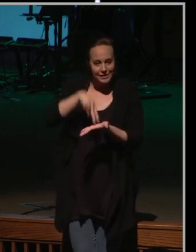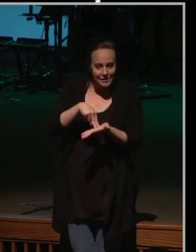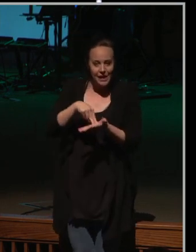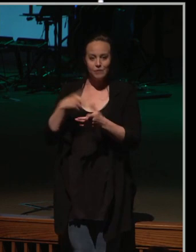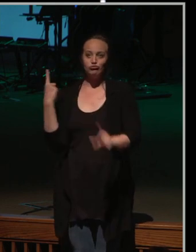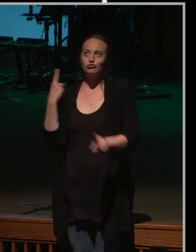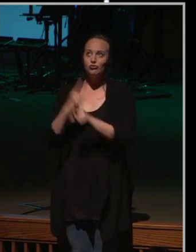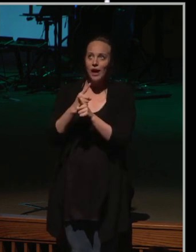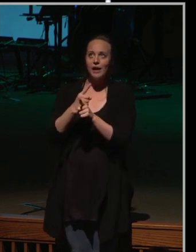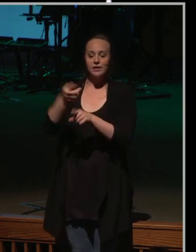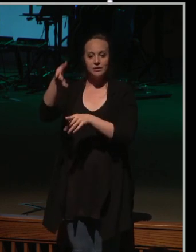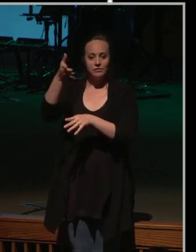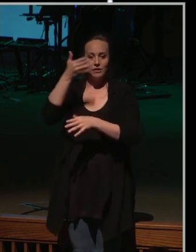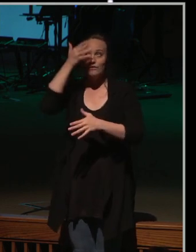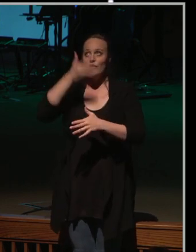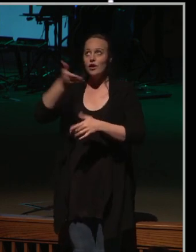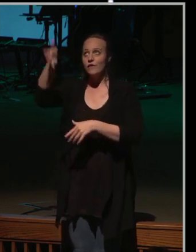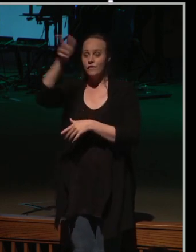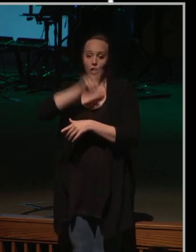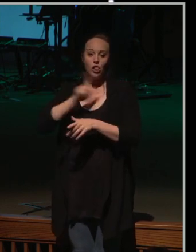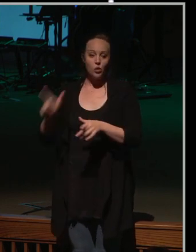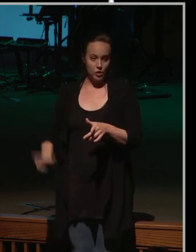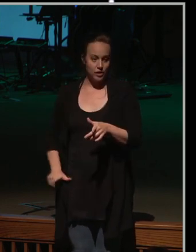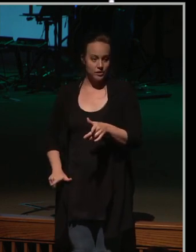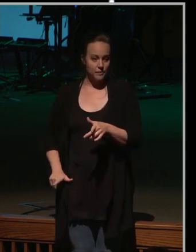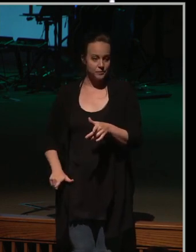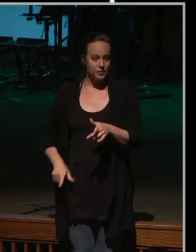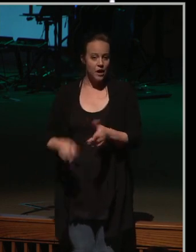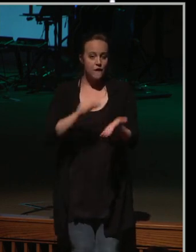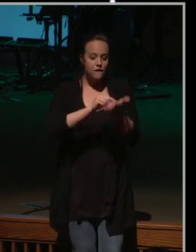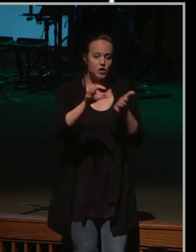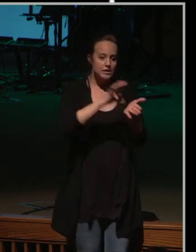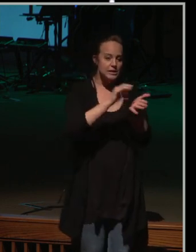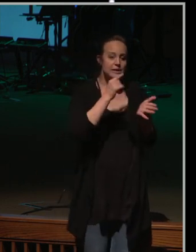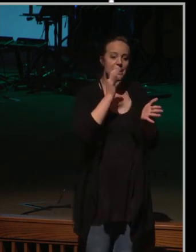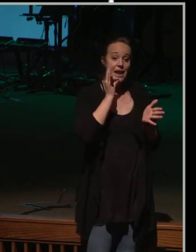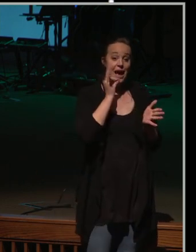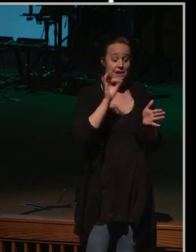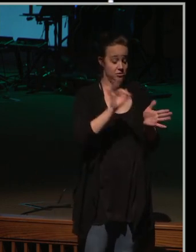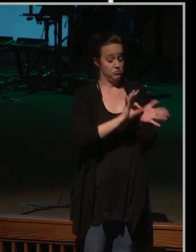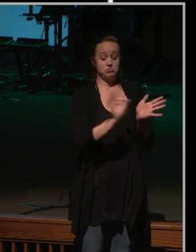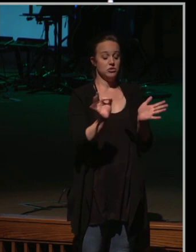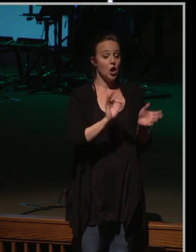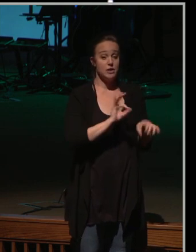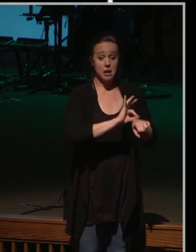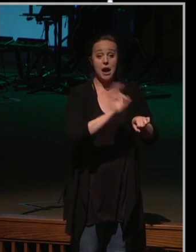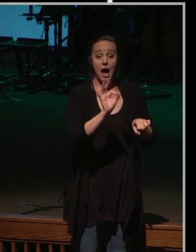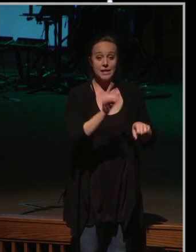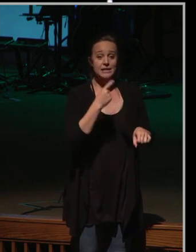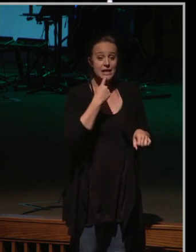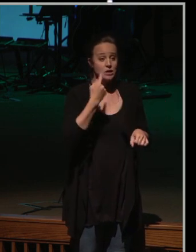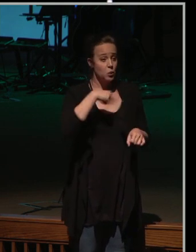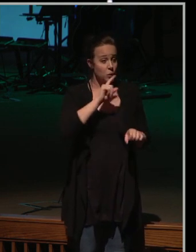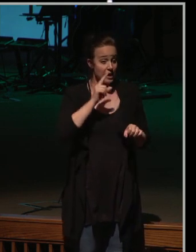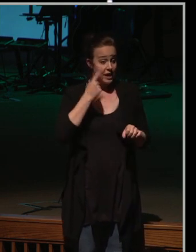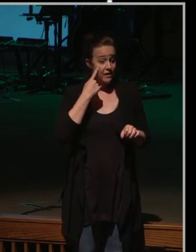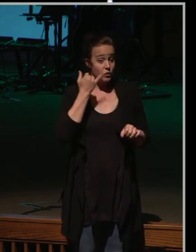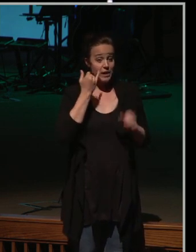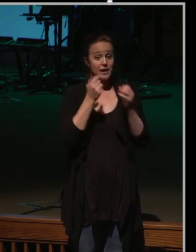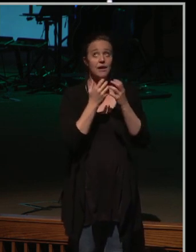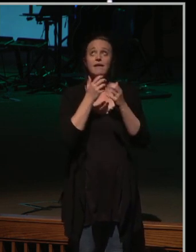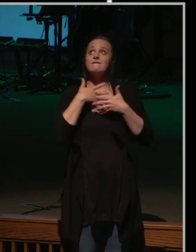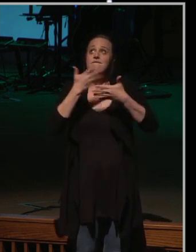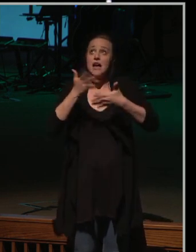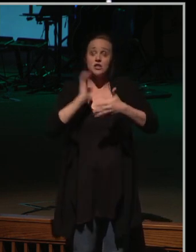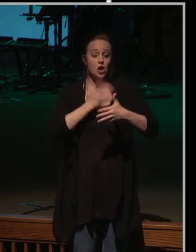1 John 1, 9, it says, if we confess our sins, he is faithful to forgive our sins and to cleanse us from all unrighteousness.